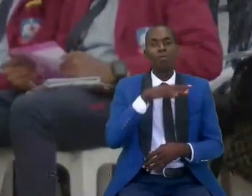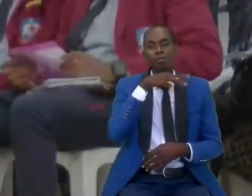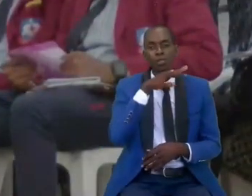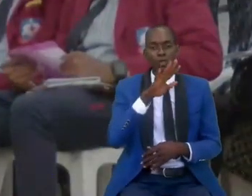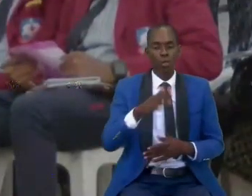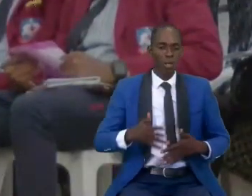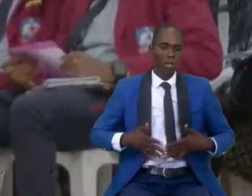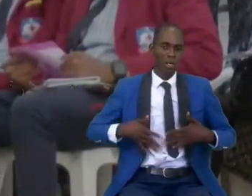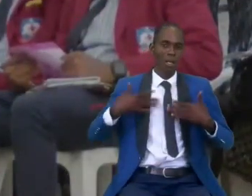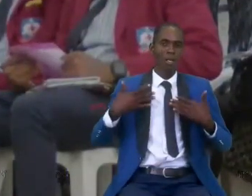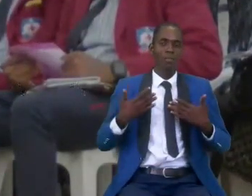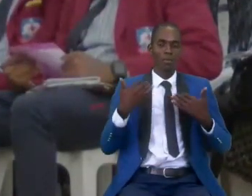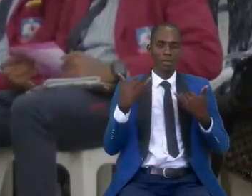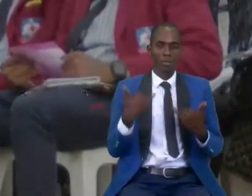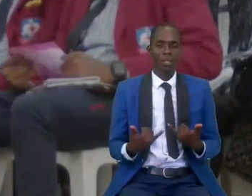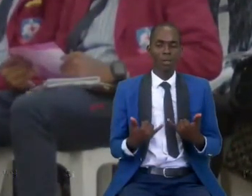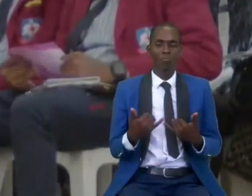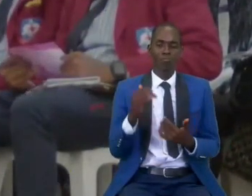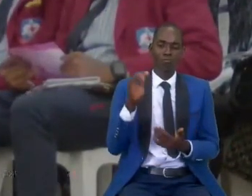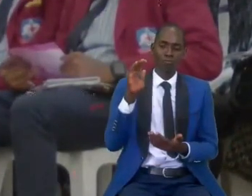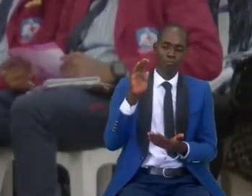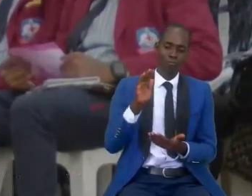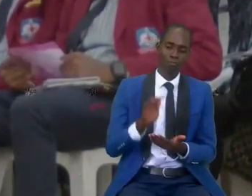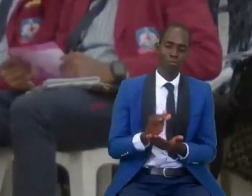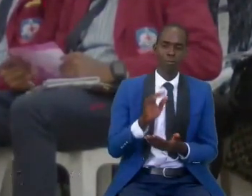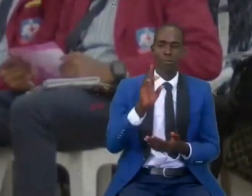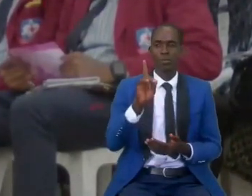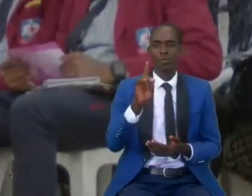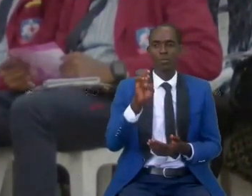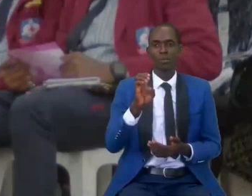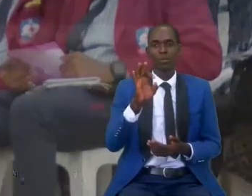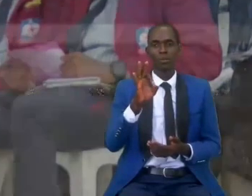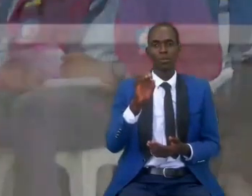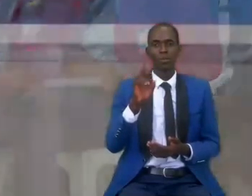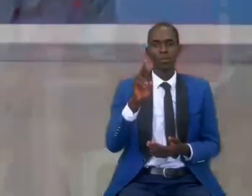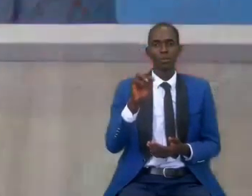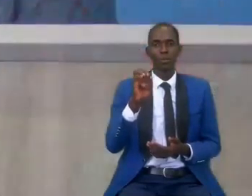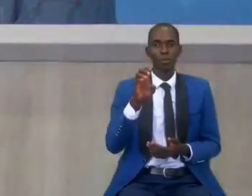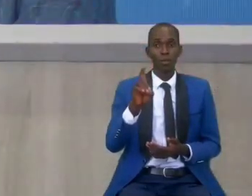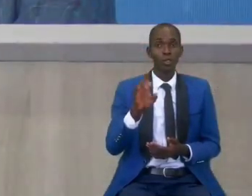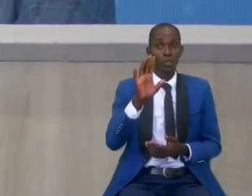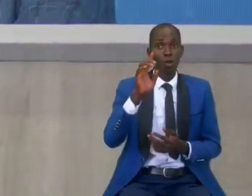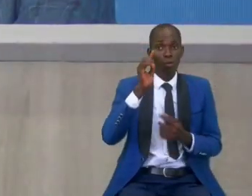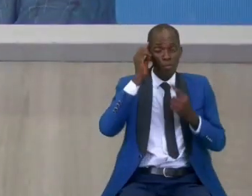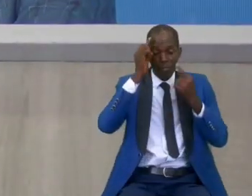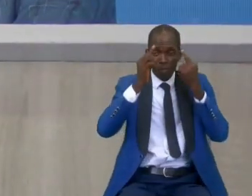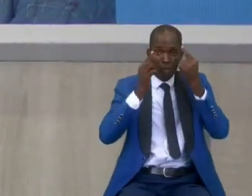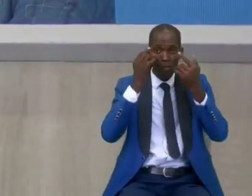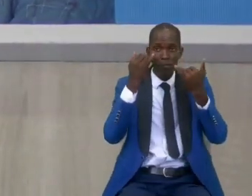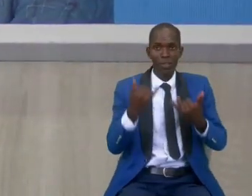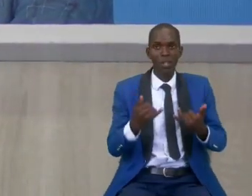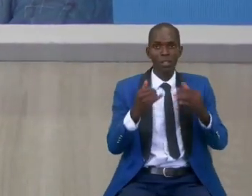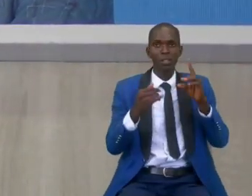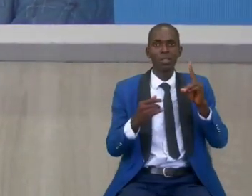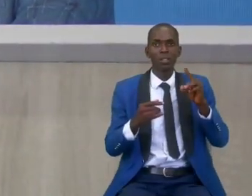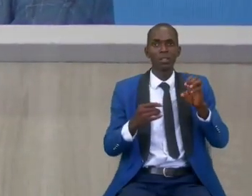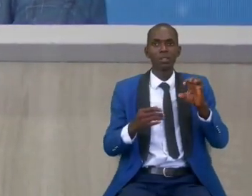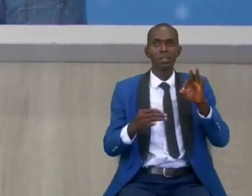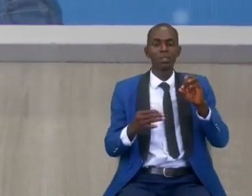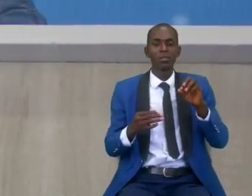deformed. Your thoughts deformed. Your actions deformed. Your